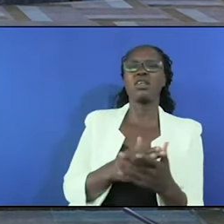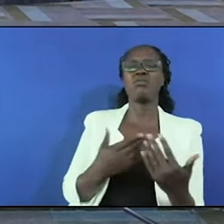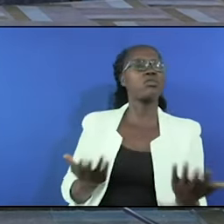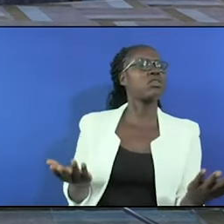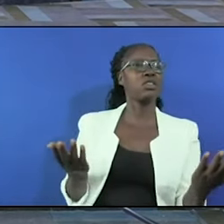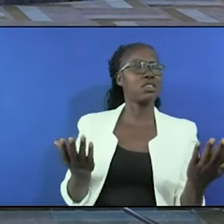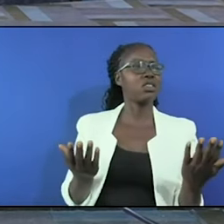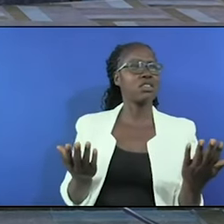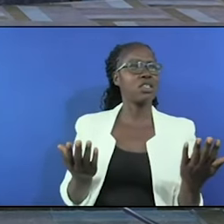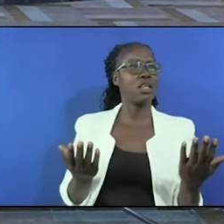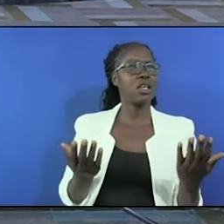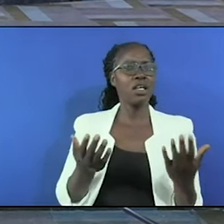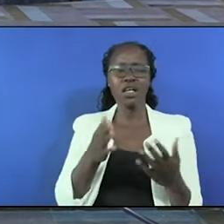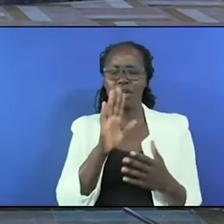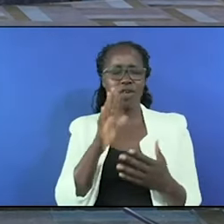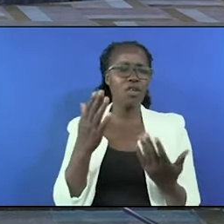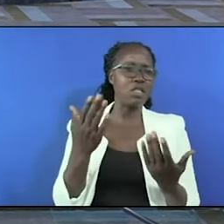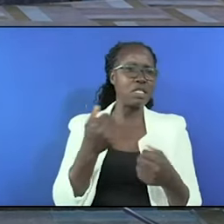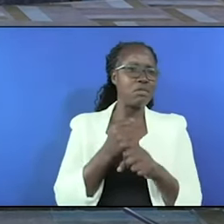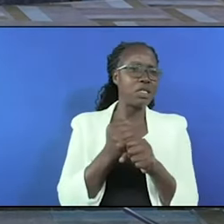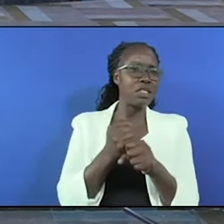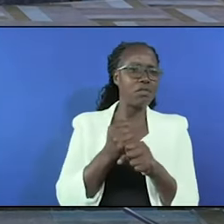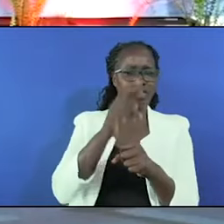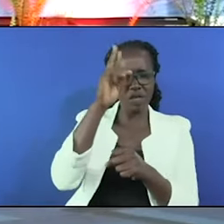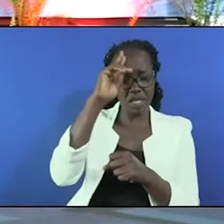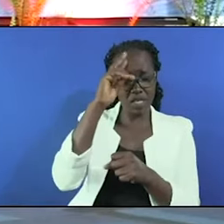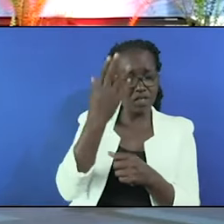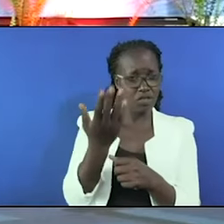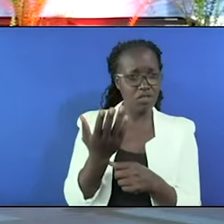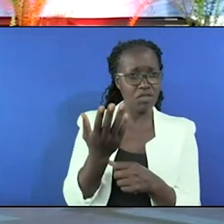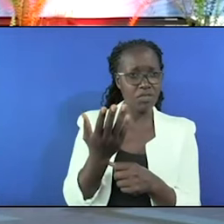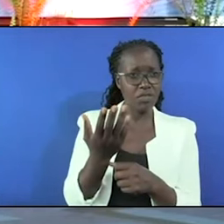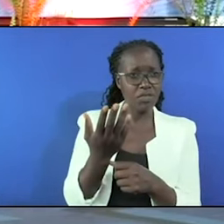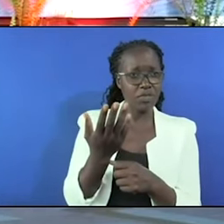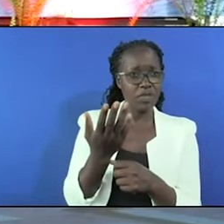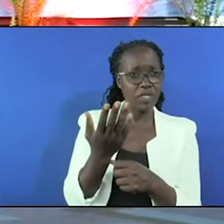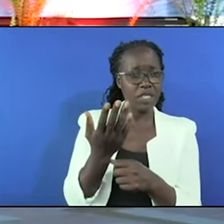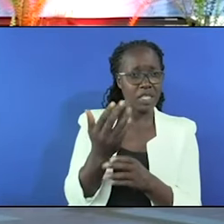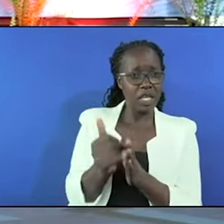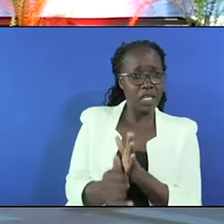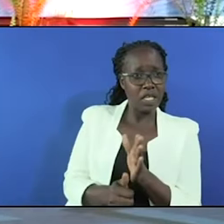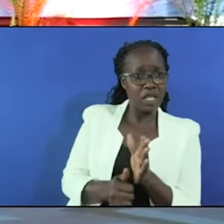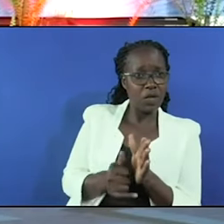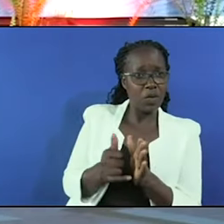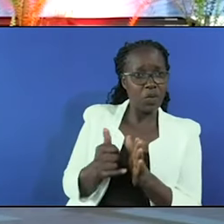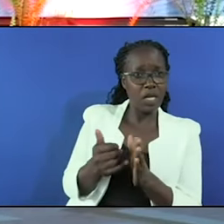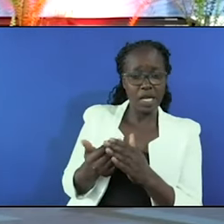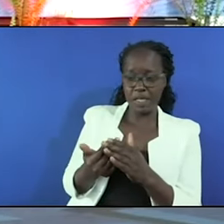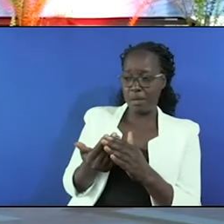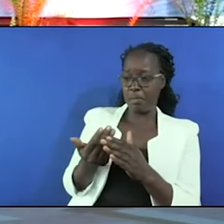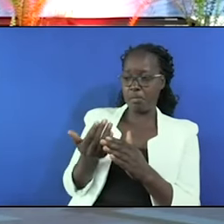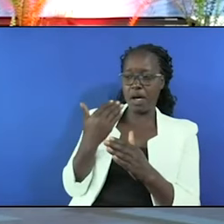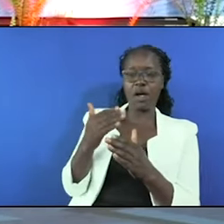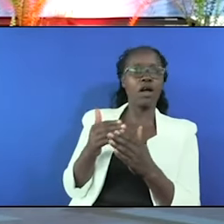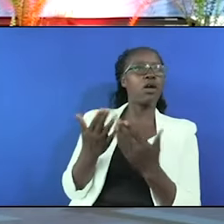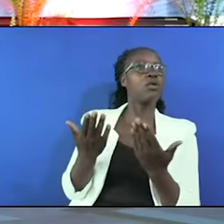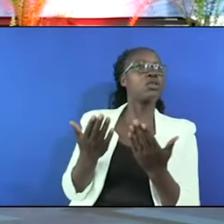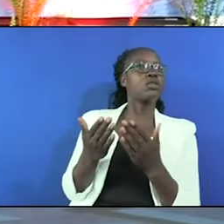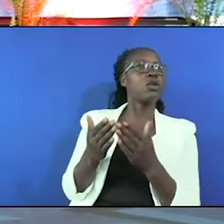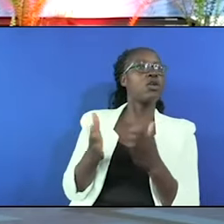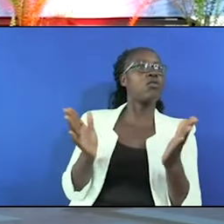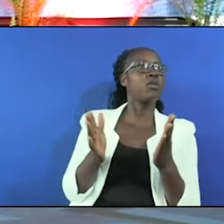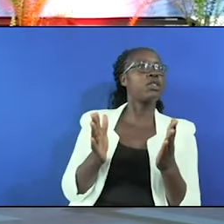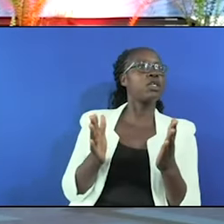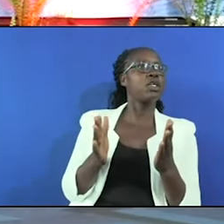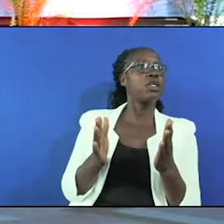God leaves them there for a purpose. Hallelujah. And the window of the back seat, the rear seat was open. So